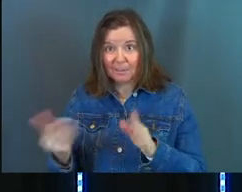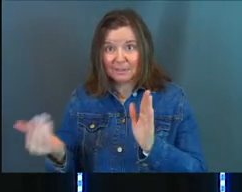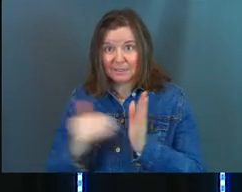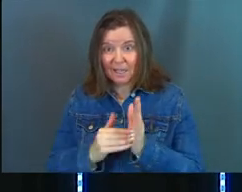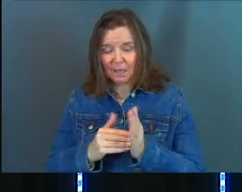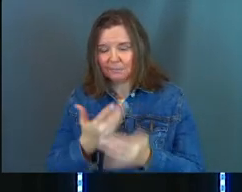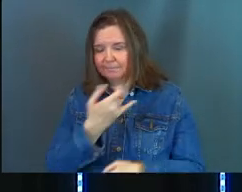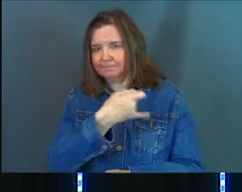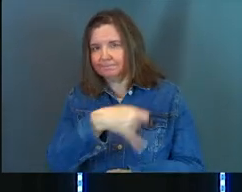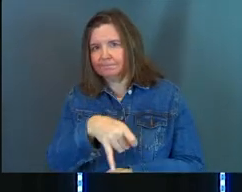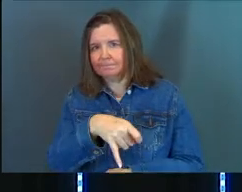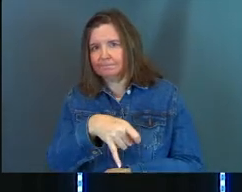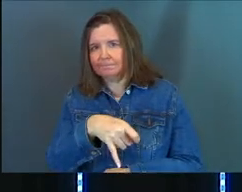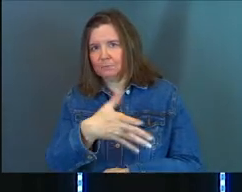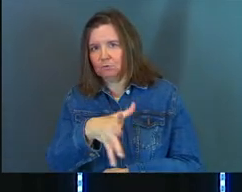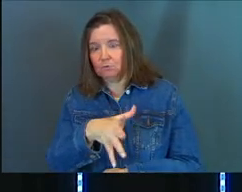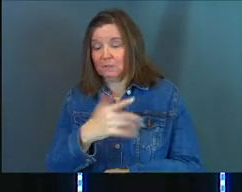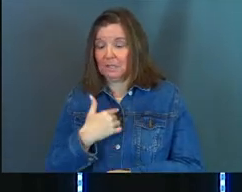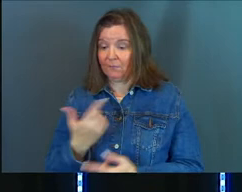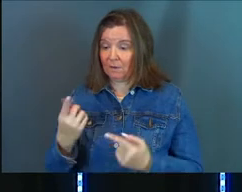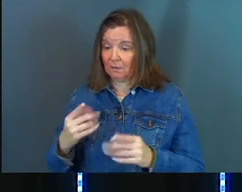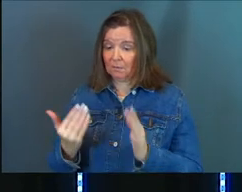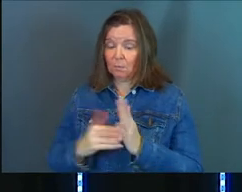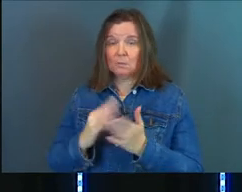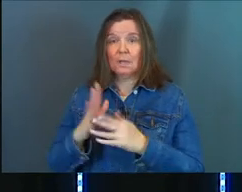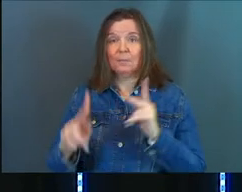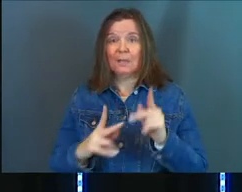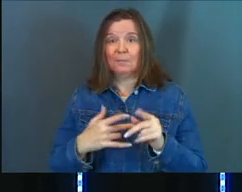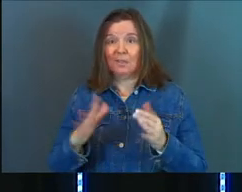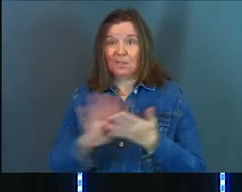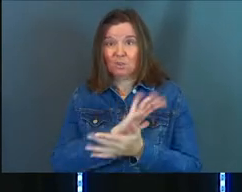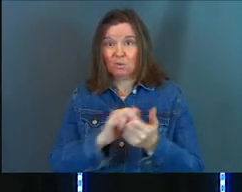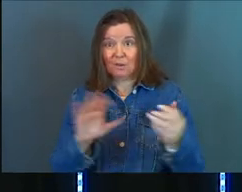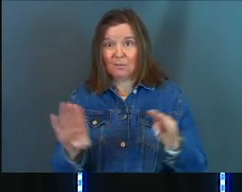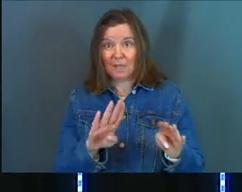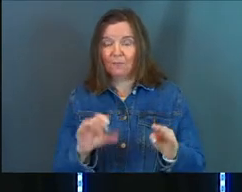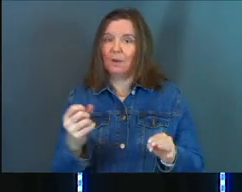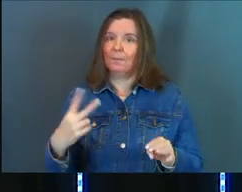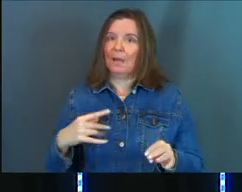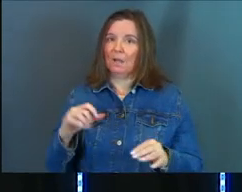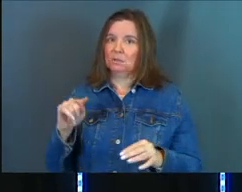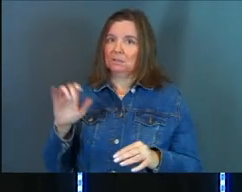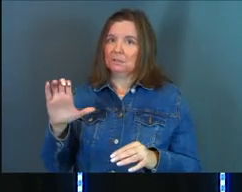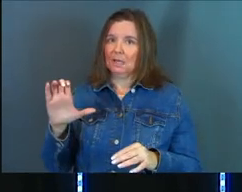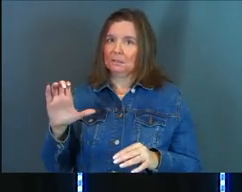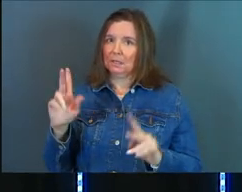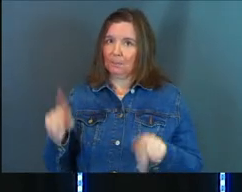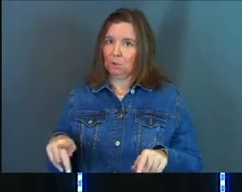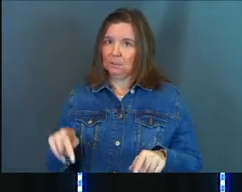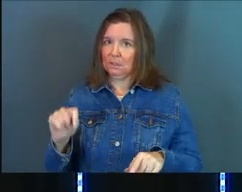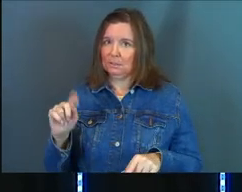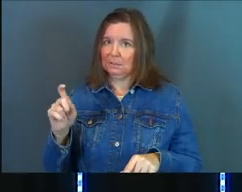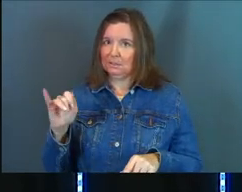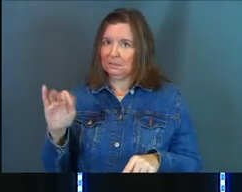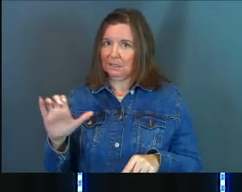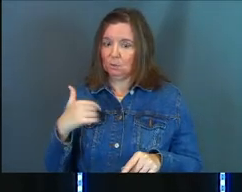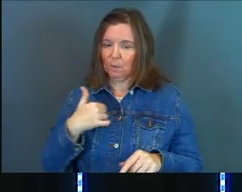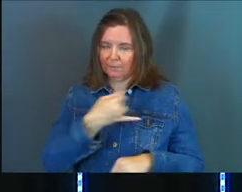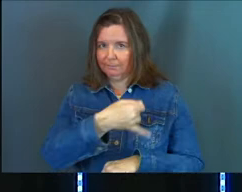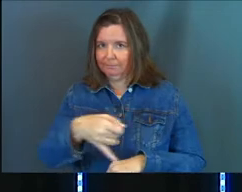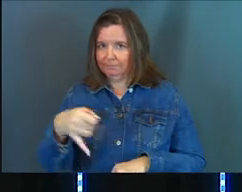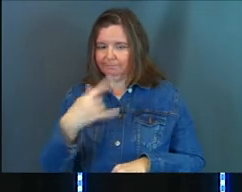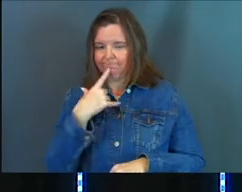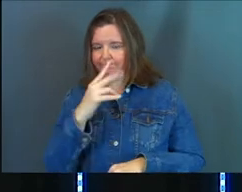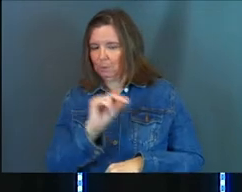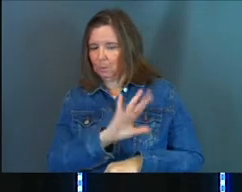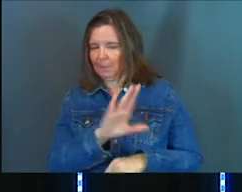there. It says that it gets to a certain point with some people and their destructive behavior. This is back to the toxic person question, where you have to draw a boundary